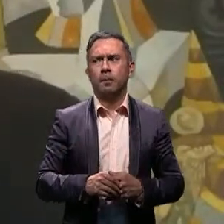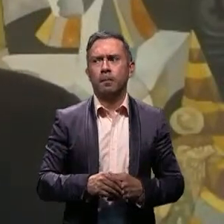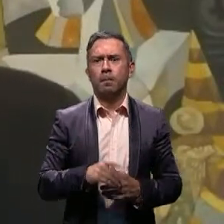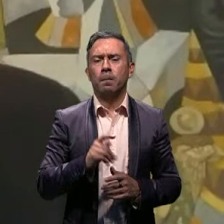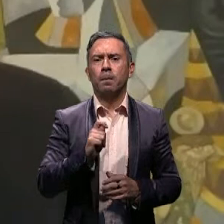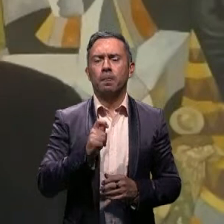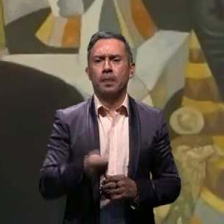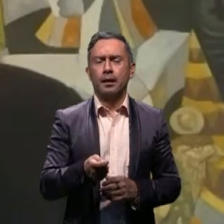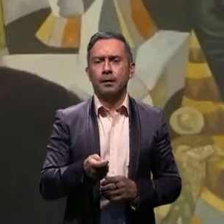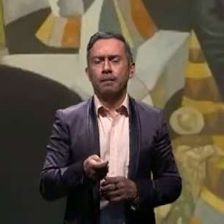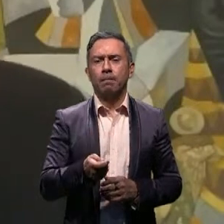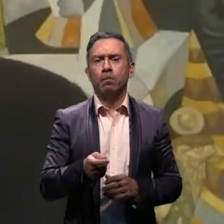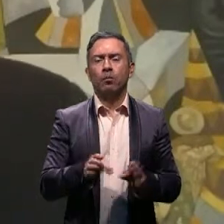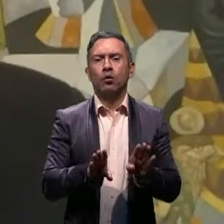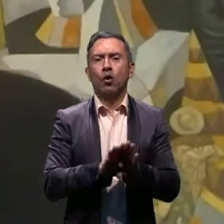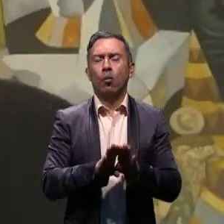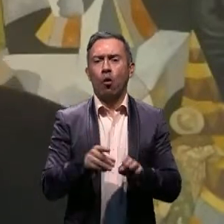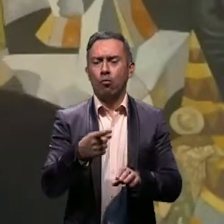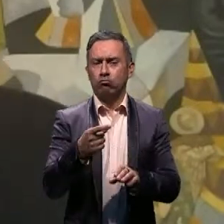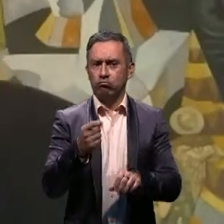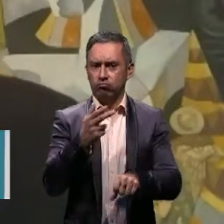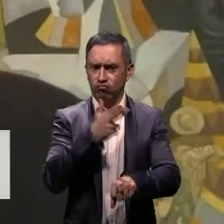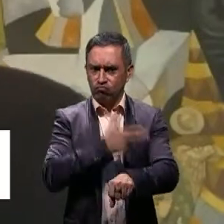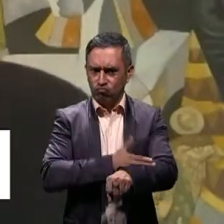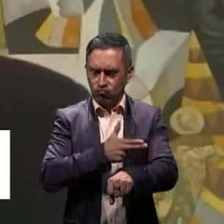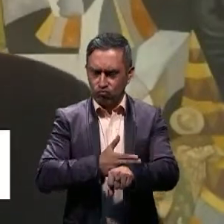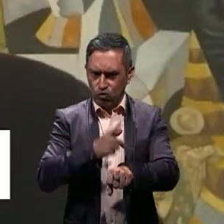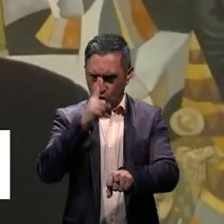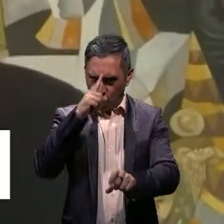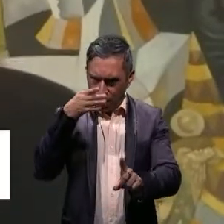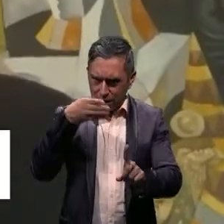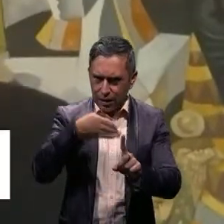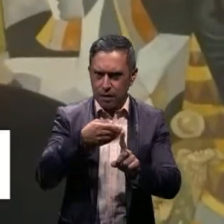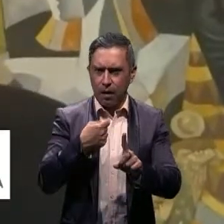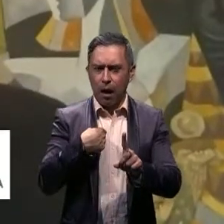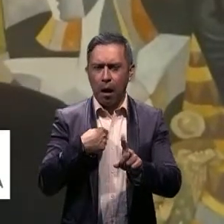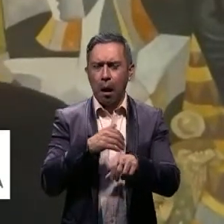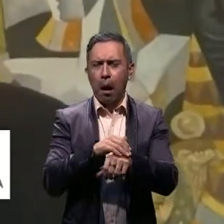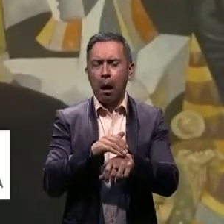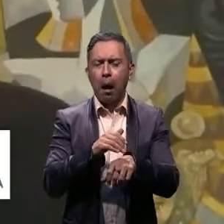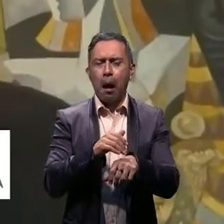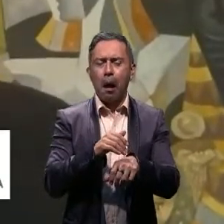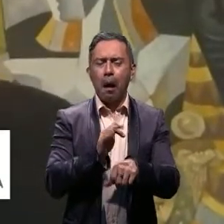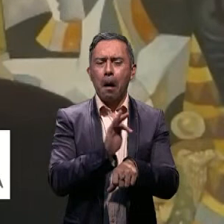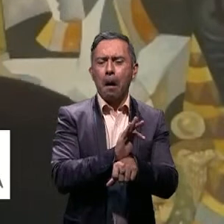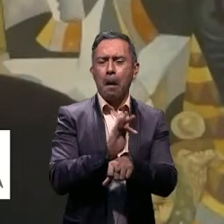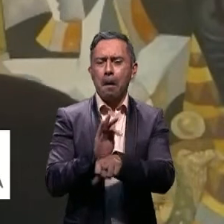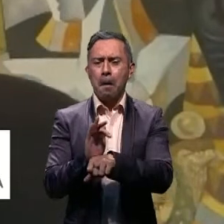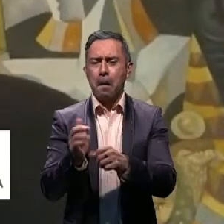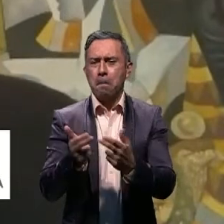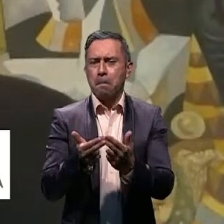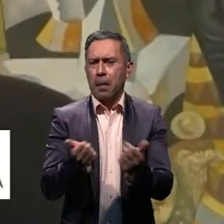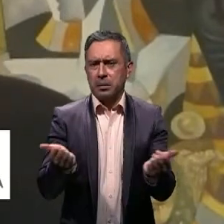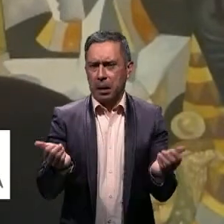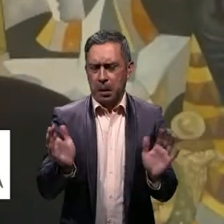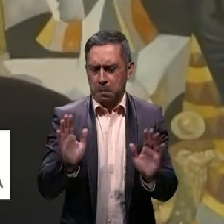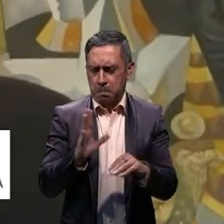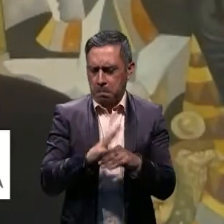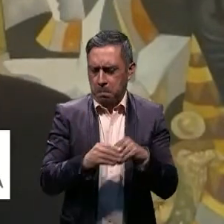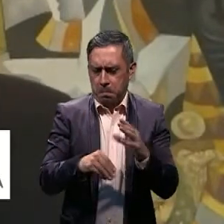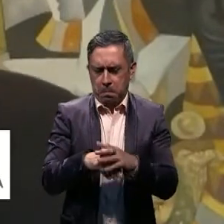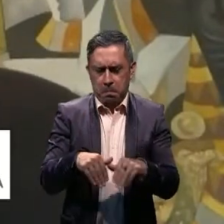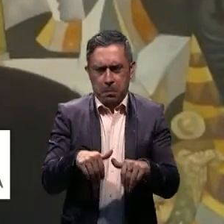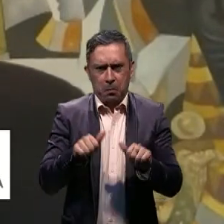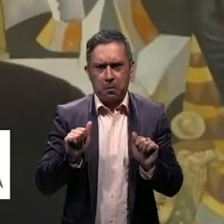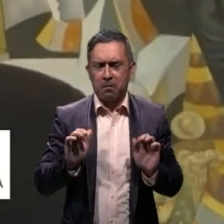a way that is objective and impartial, it is not. The truth